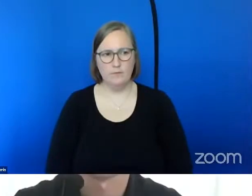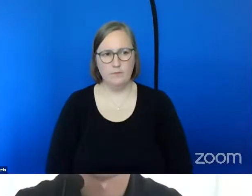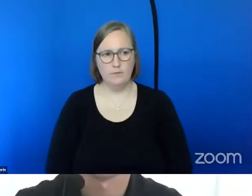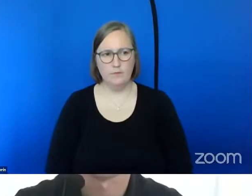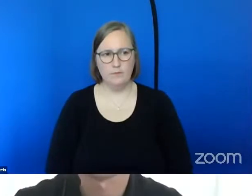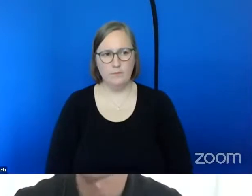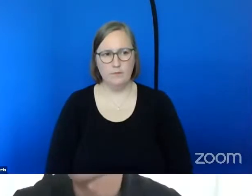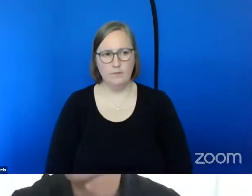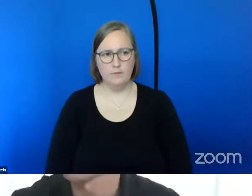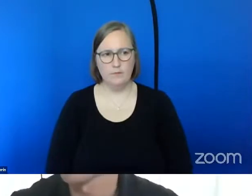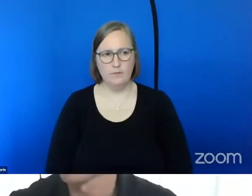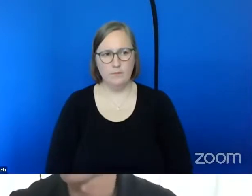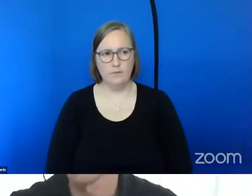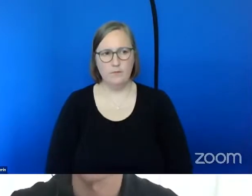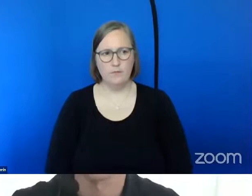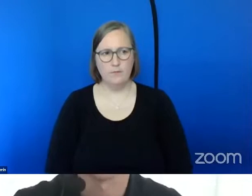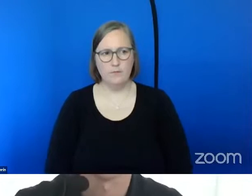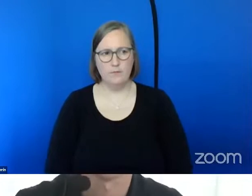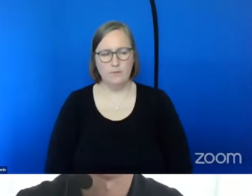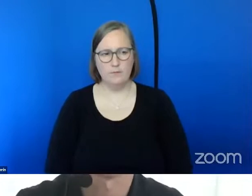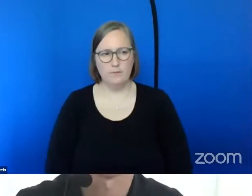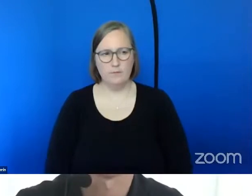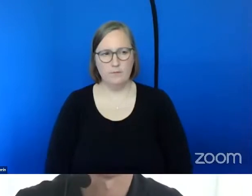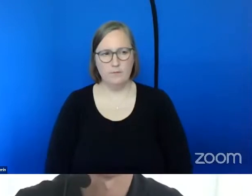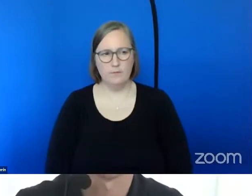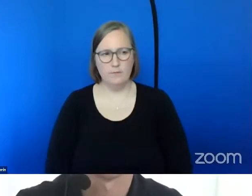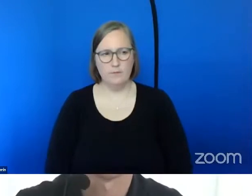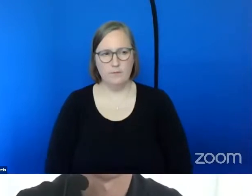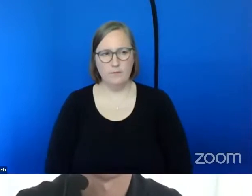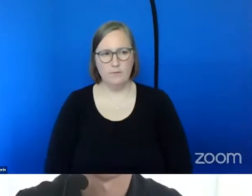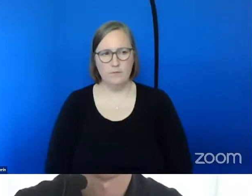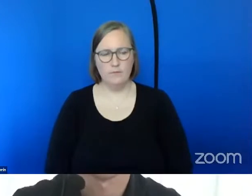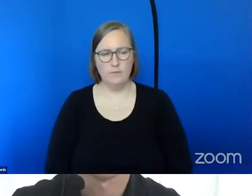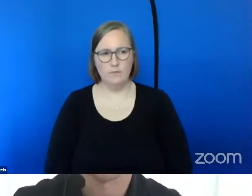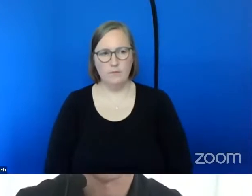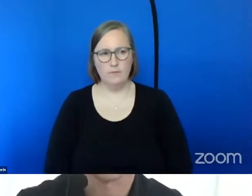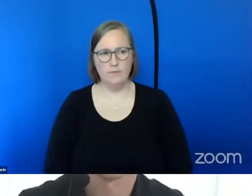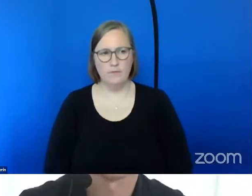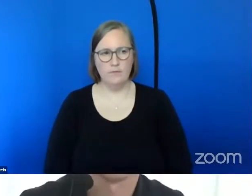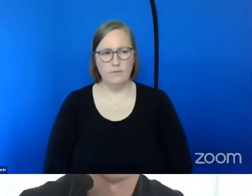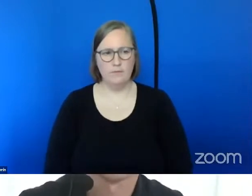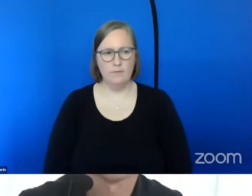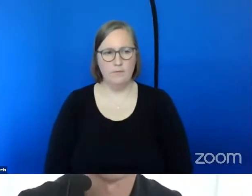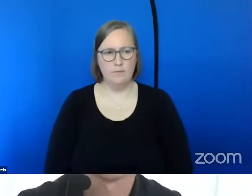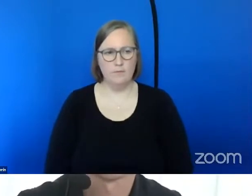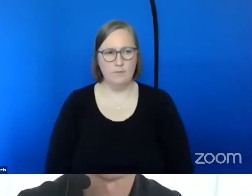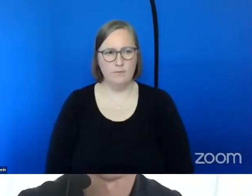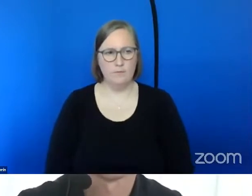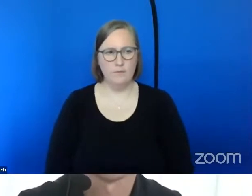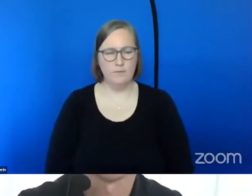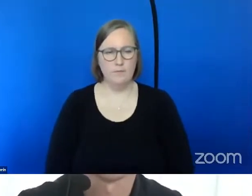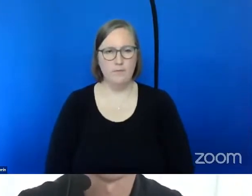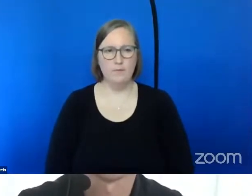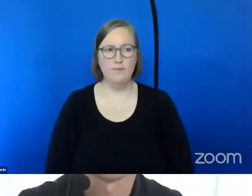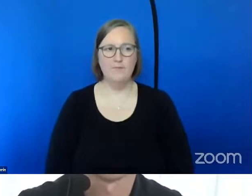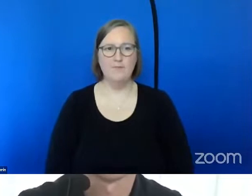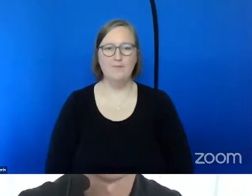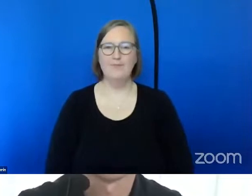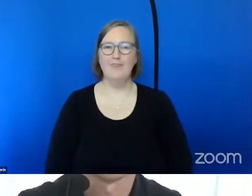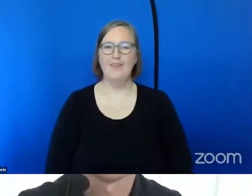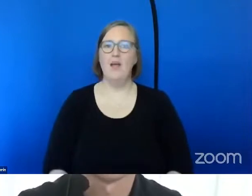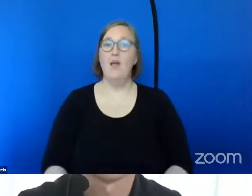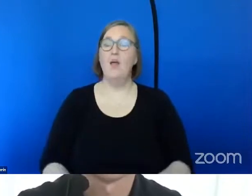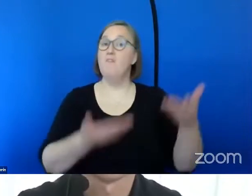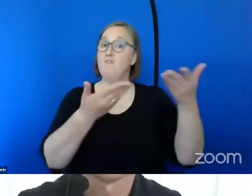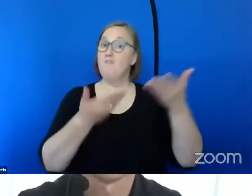Welcome back to CYBATHLON Challenge 2022. We're at the halfway point of the arm prostheses race, and what a race this is turning out